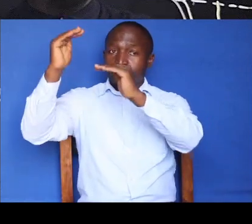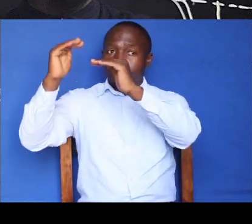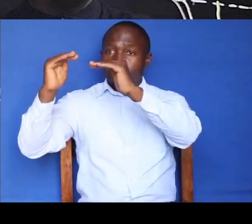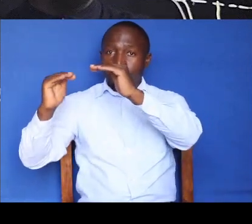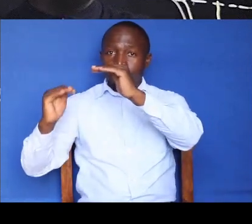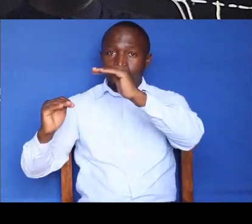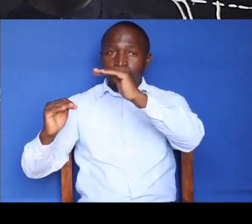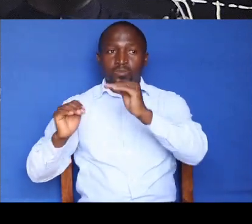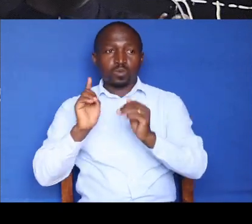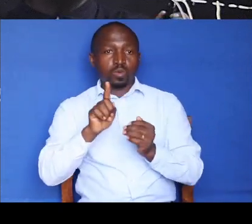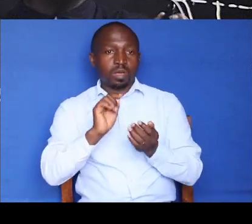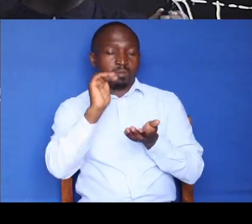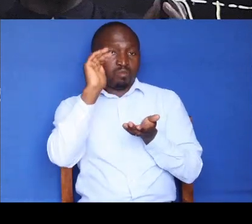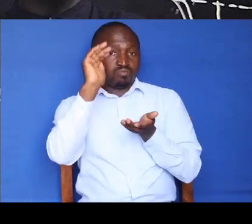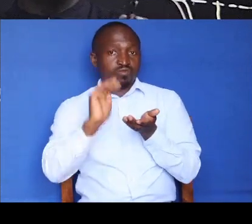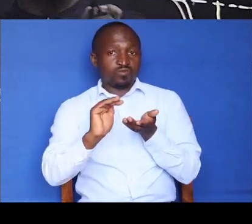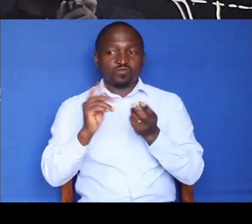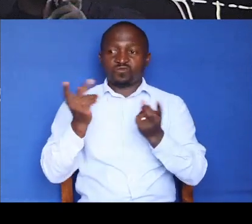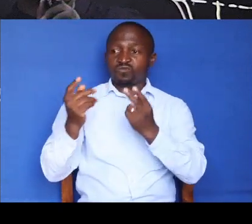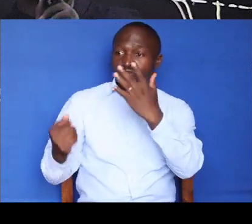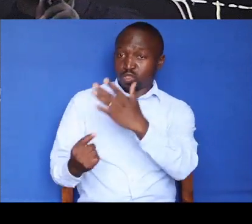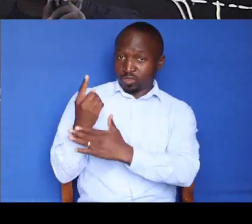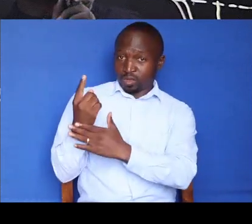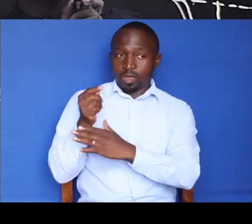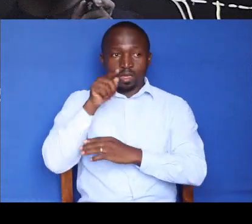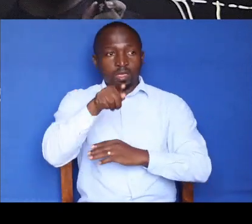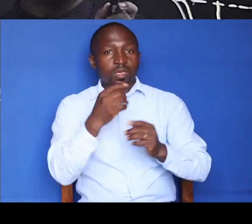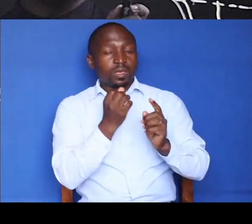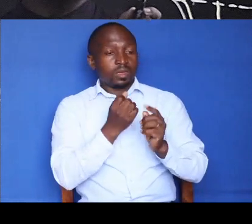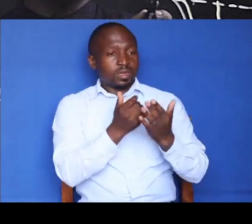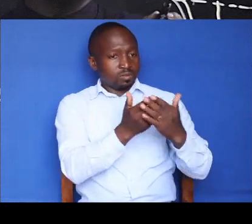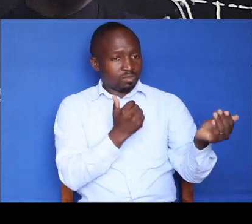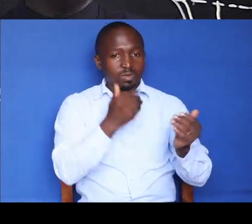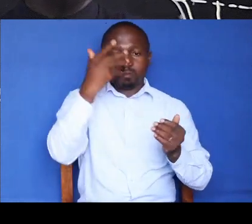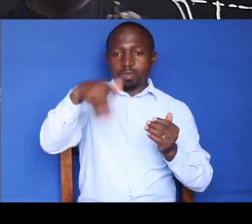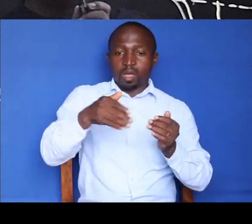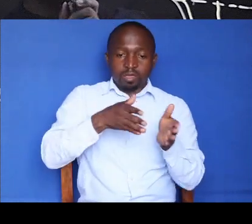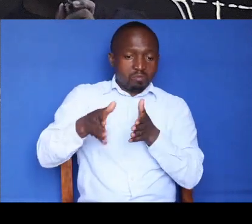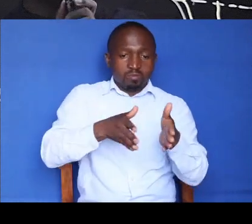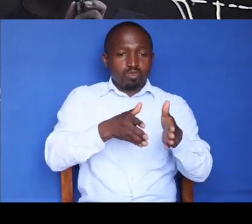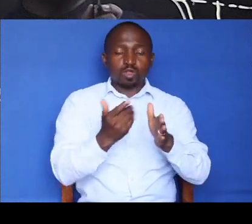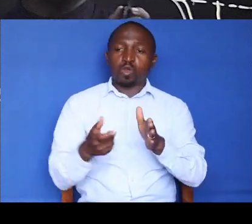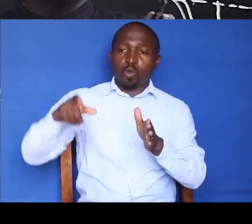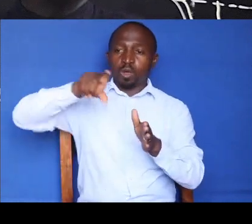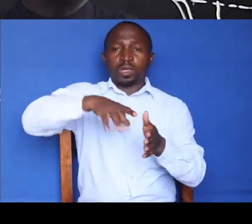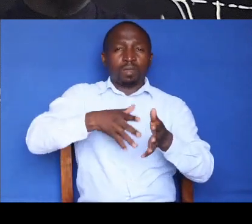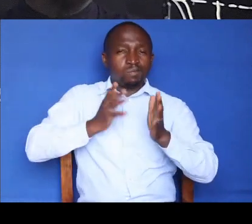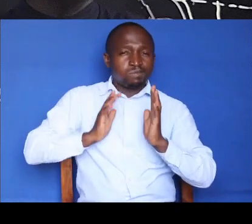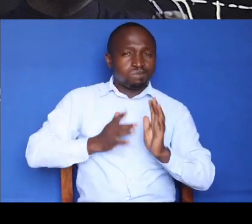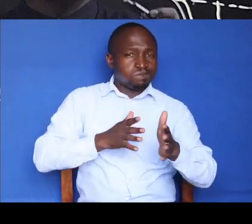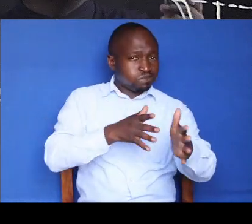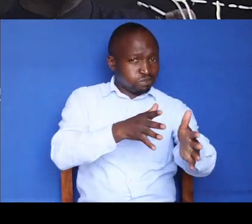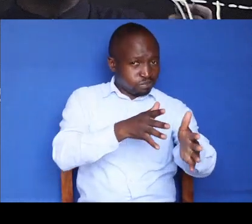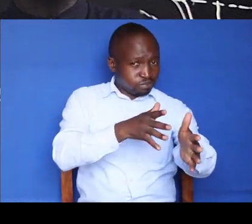gap here created. This used to influence water in the river system to flow at high speed. As water flows at high